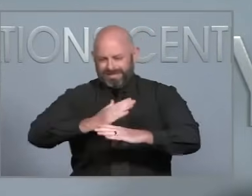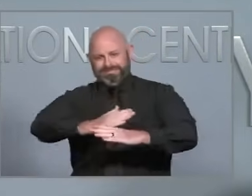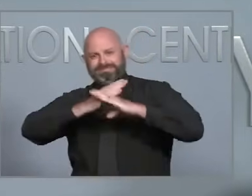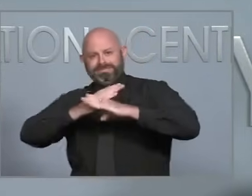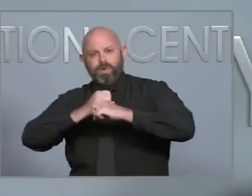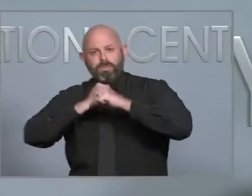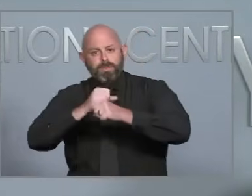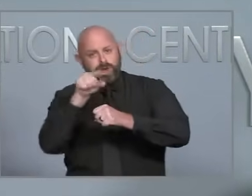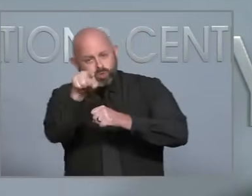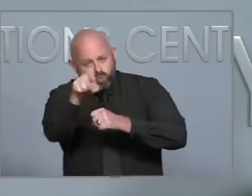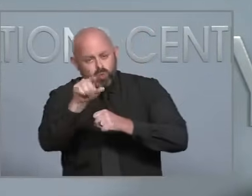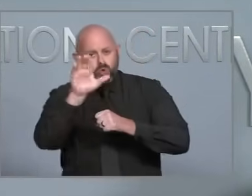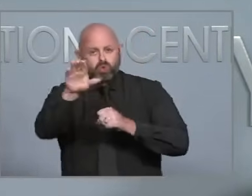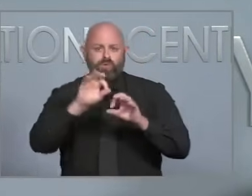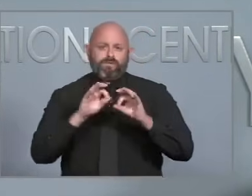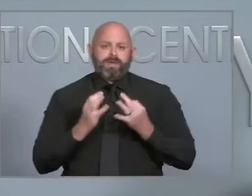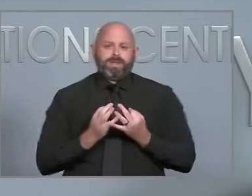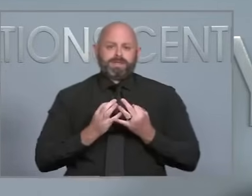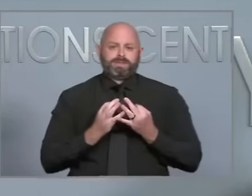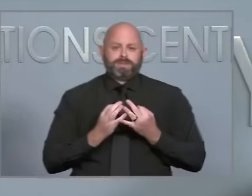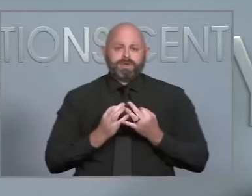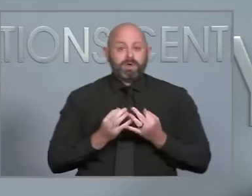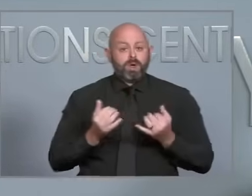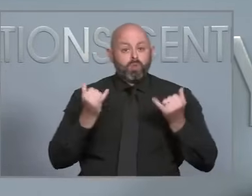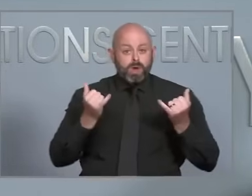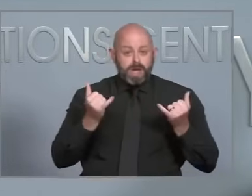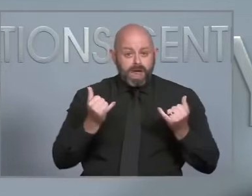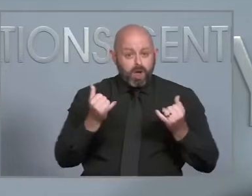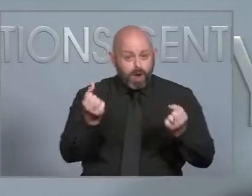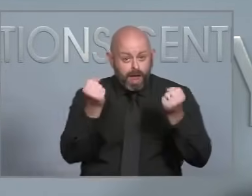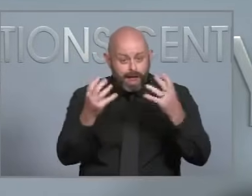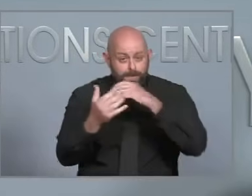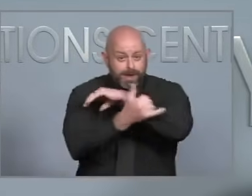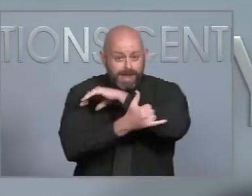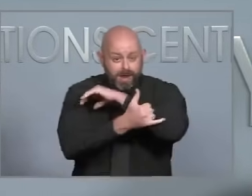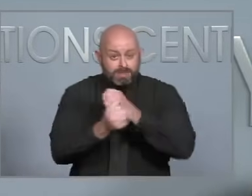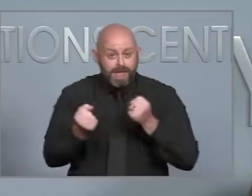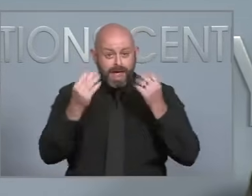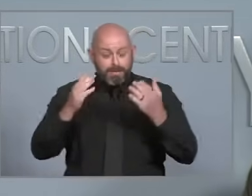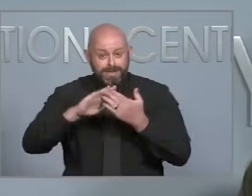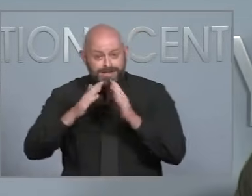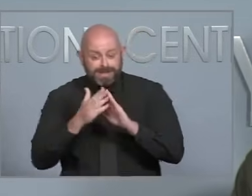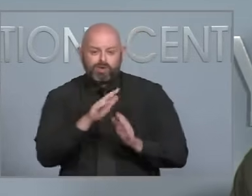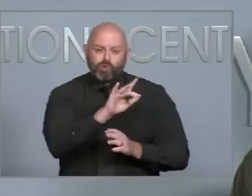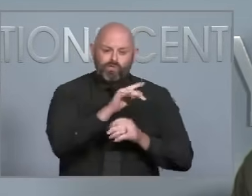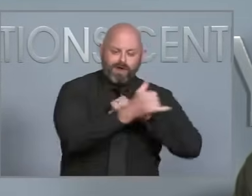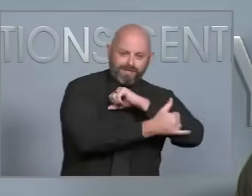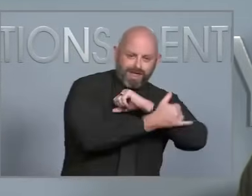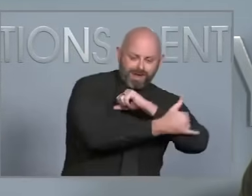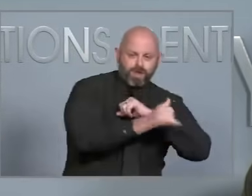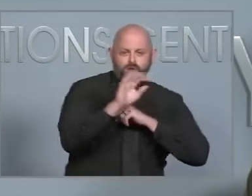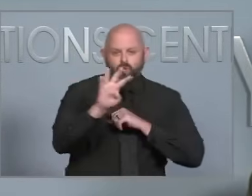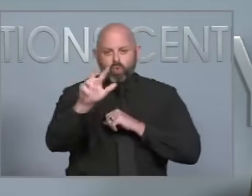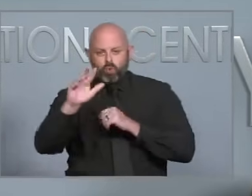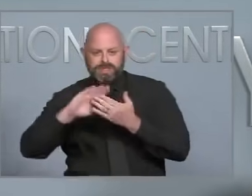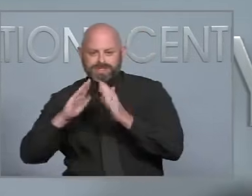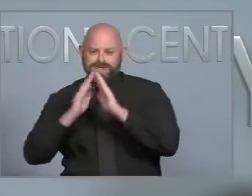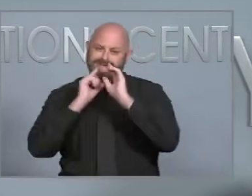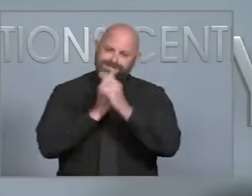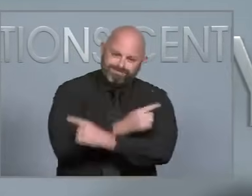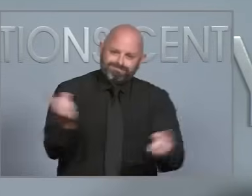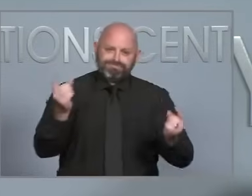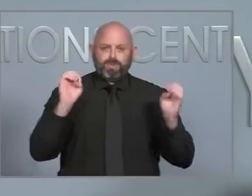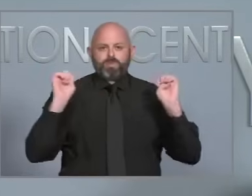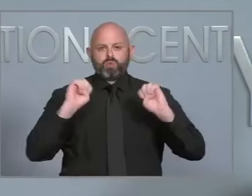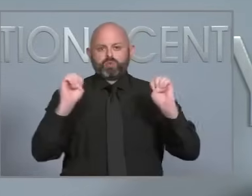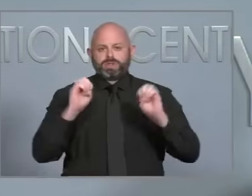your families. There are currently 25 county and 43 municipal states of emergency declared. The State